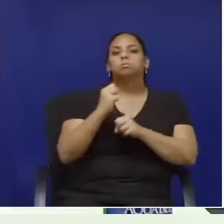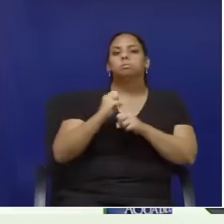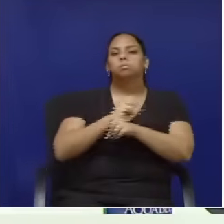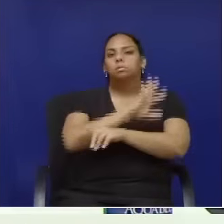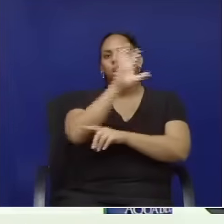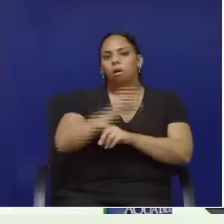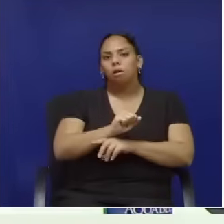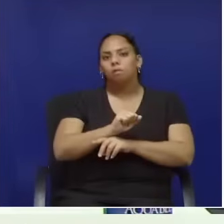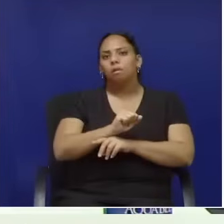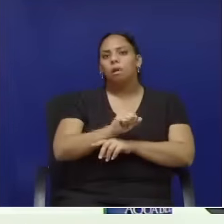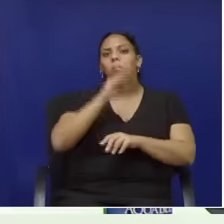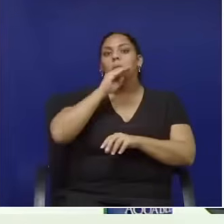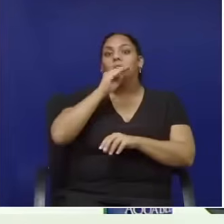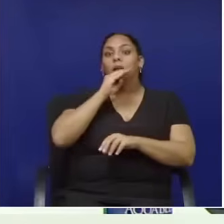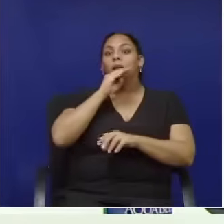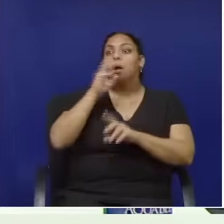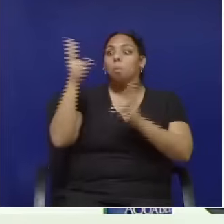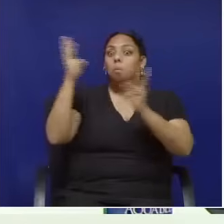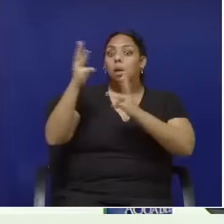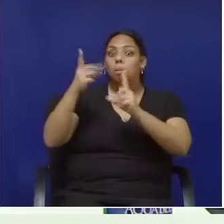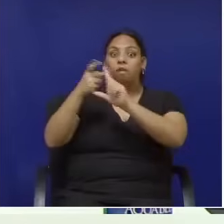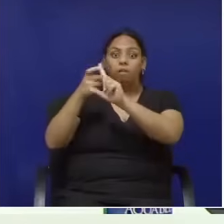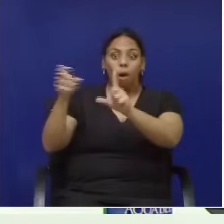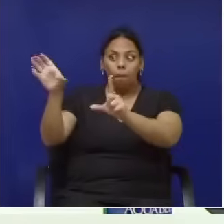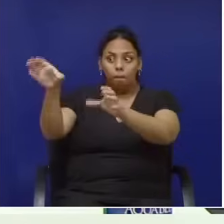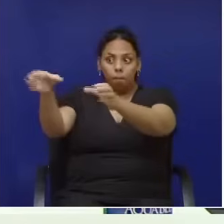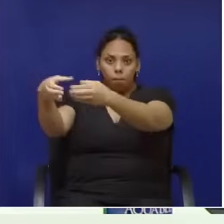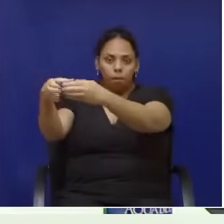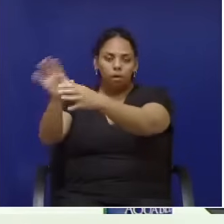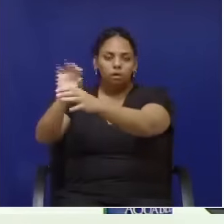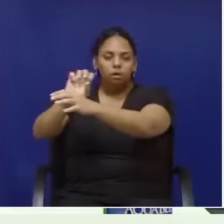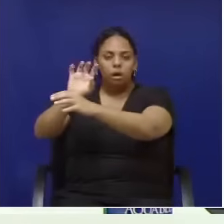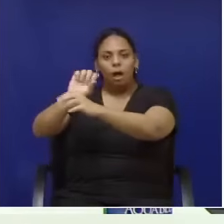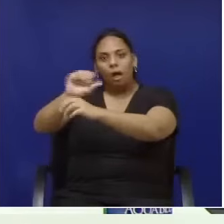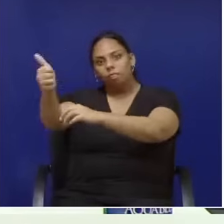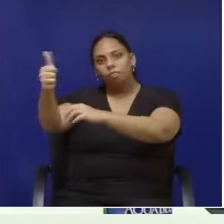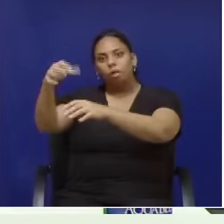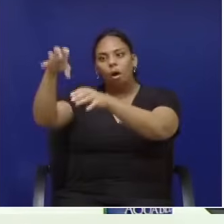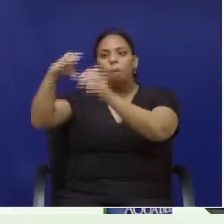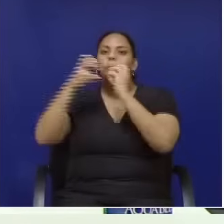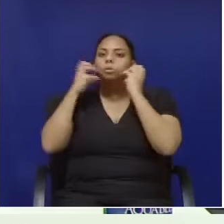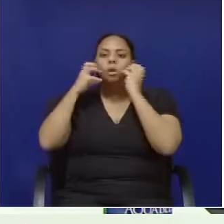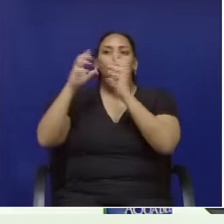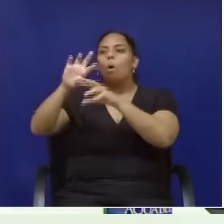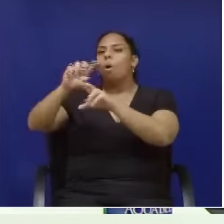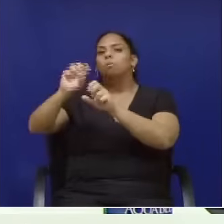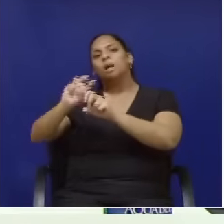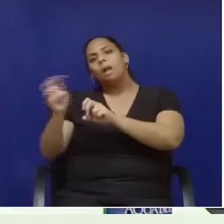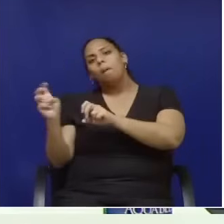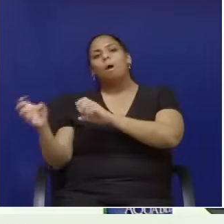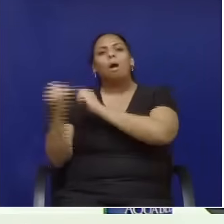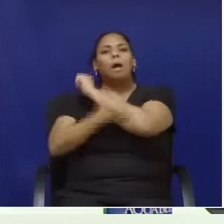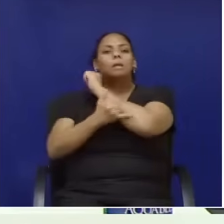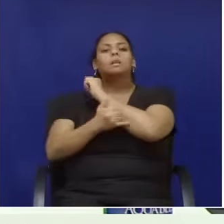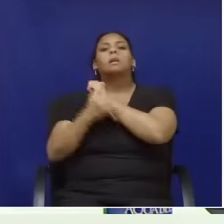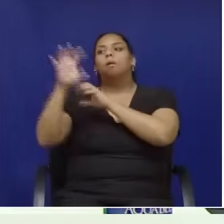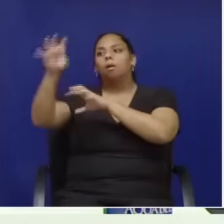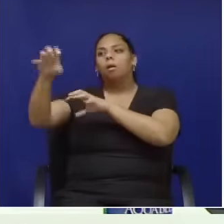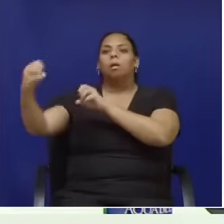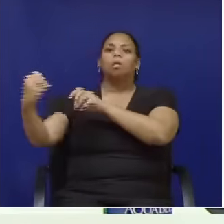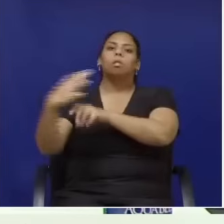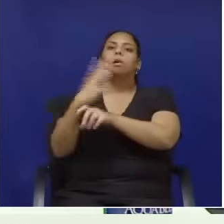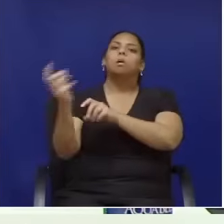migration. So South Africa needs to work and respond to any humanitarian situation anywhere in the